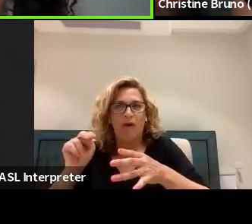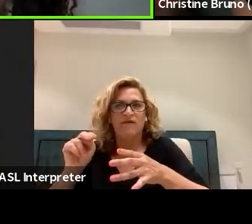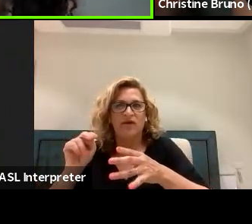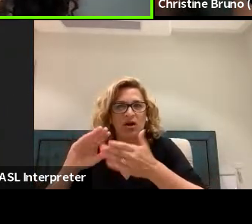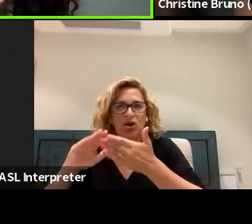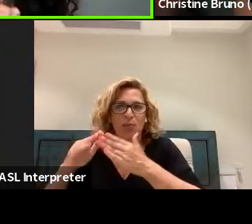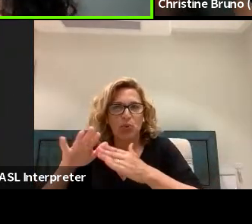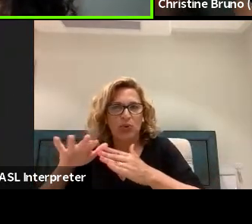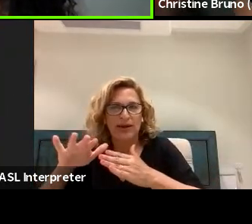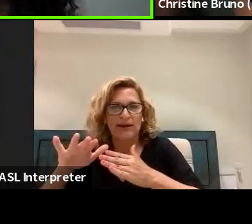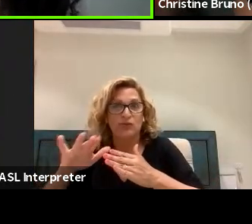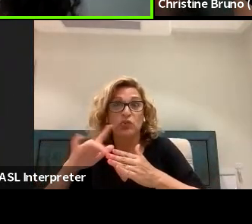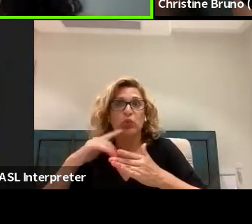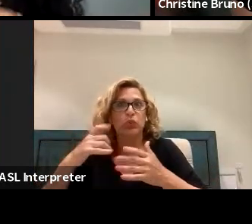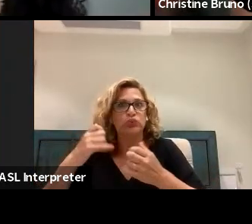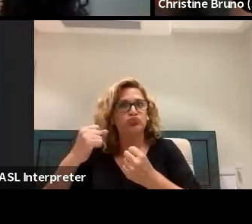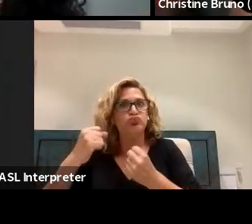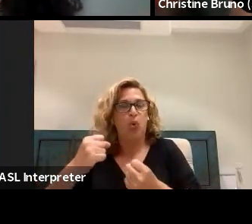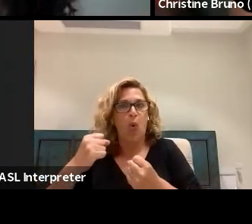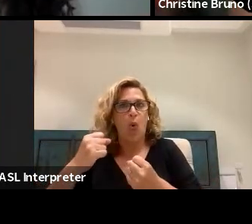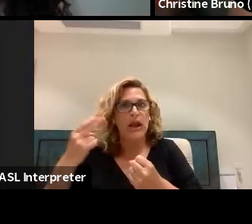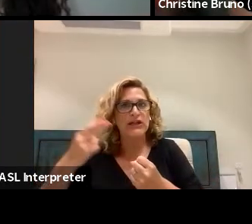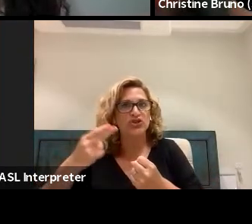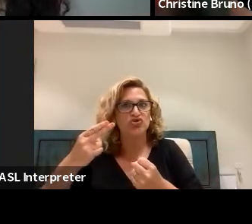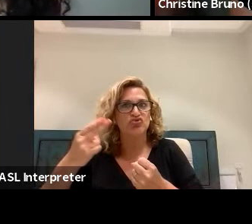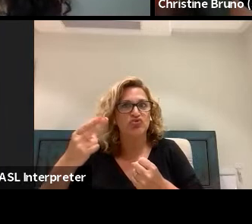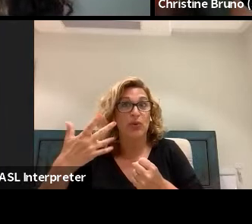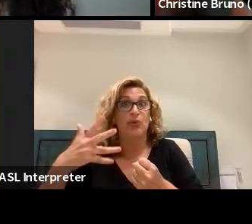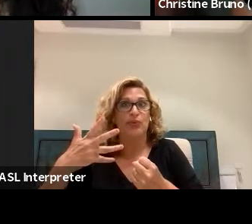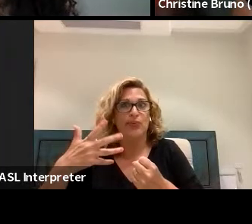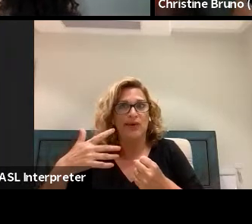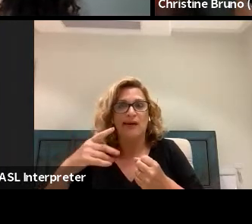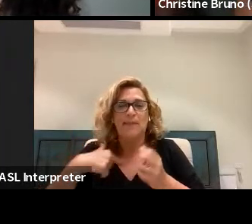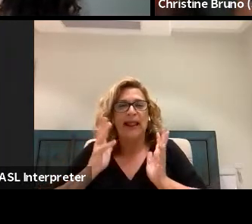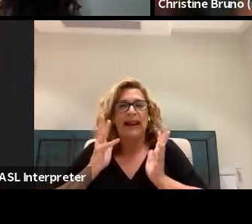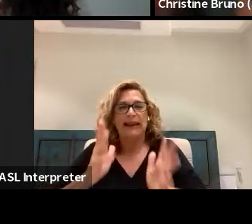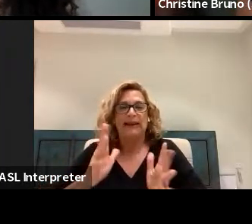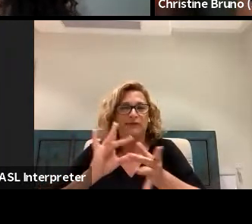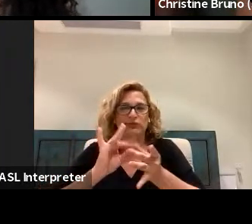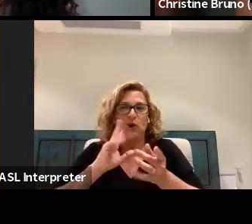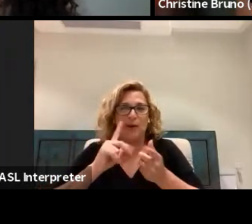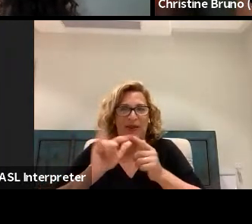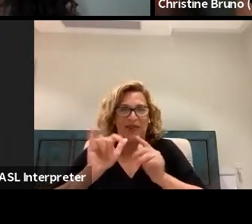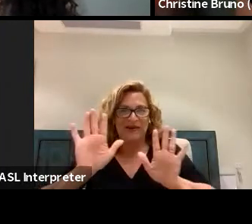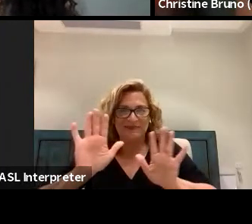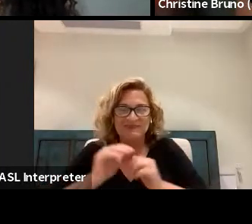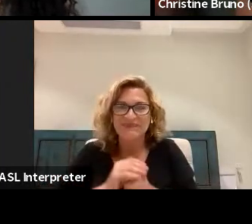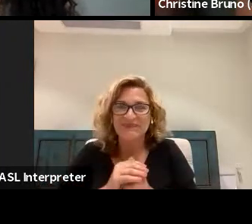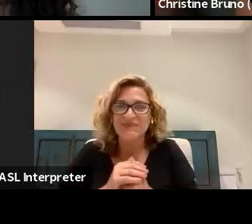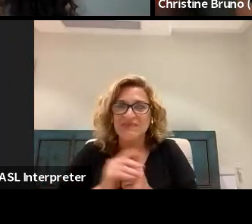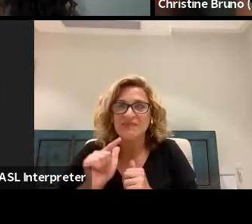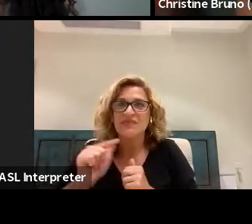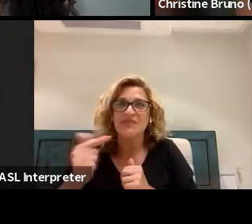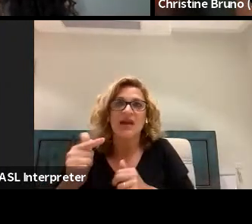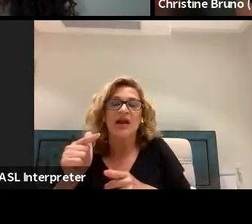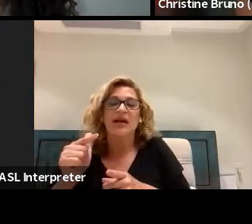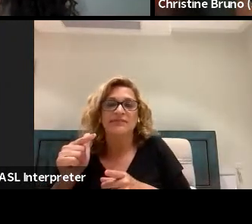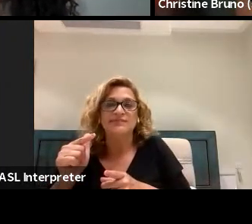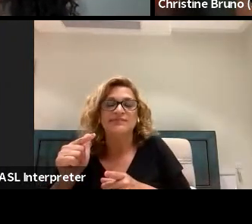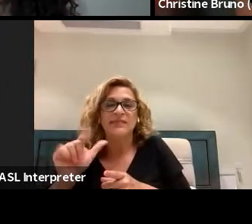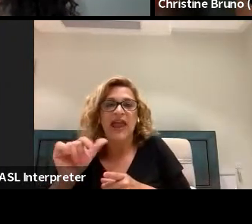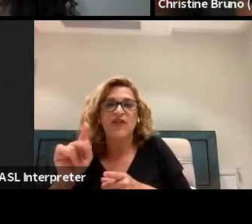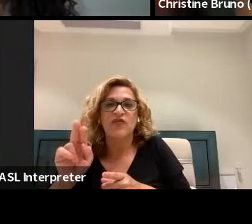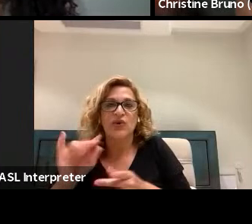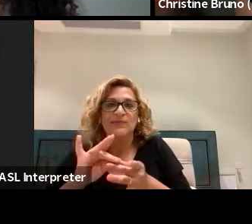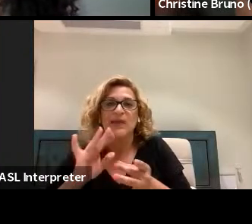I'll leave it at that. Thank you for talking to us about image making, right? And how important those images are, and the disjuncture, right,